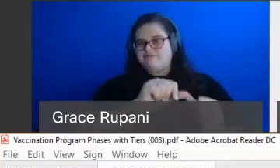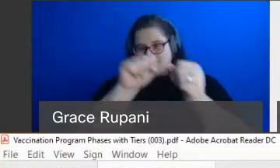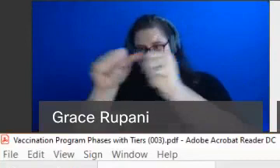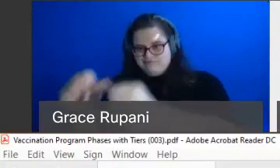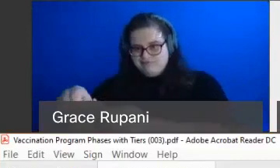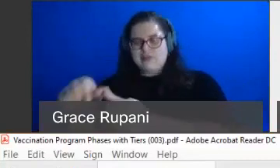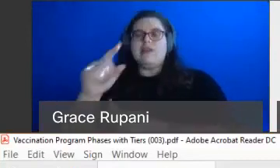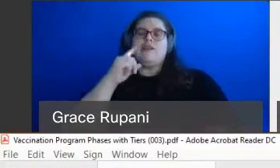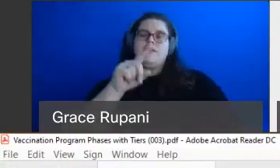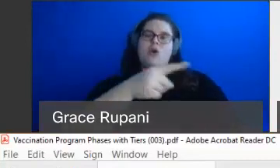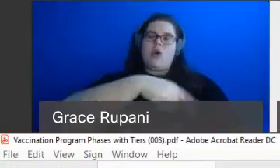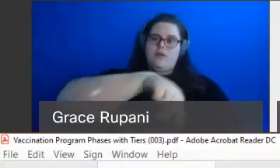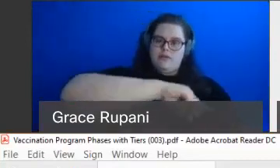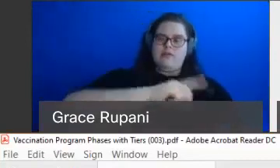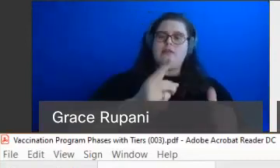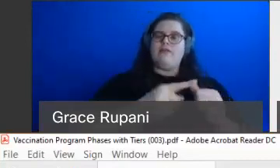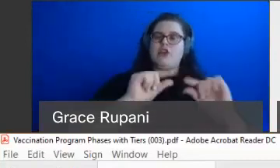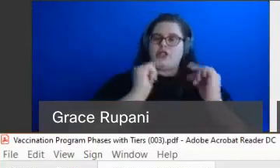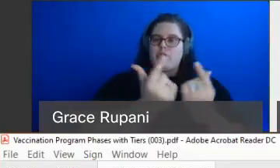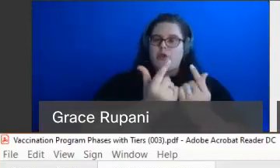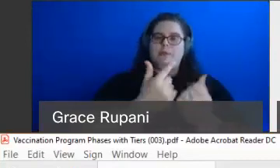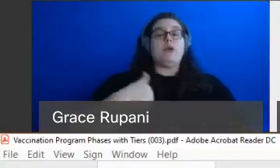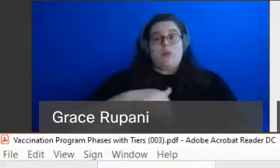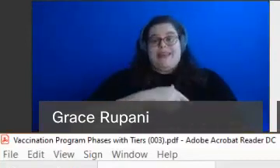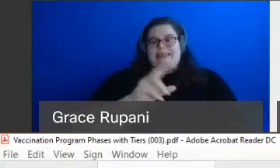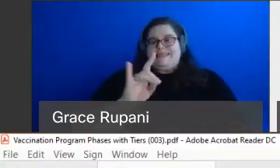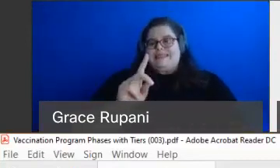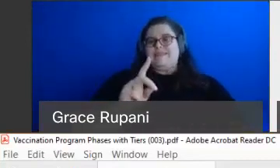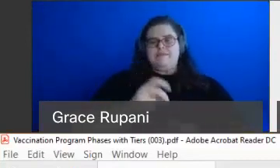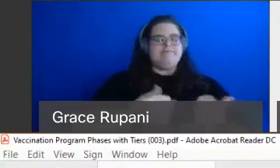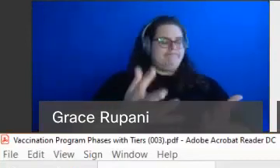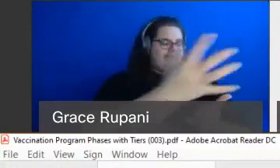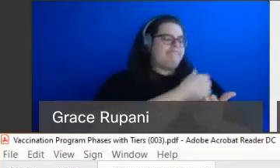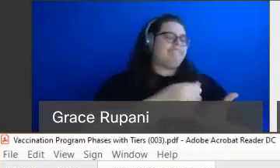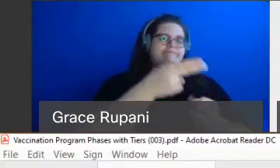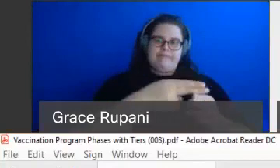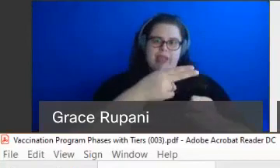also gathered all the names and coordinated with DC Health, as I said, to schedule